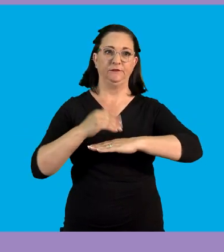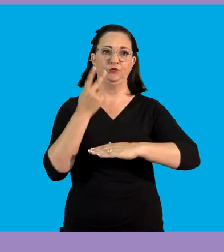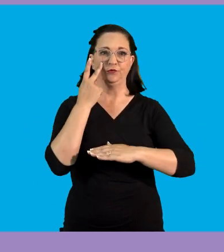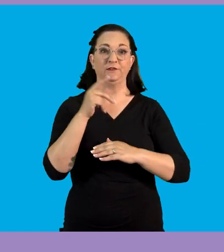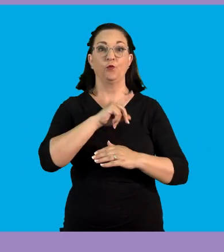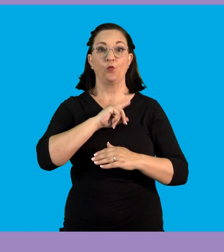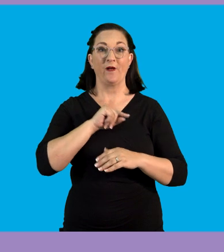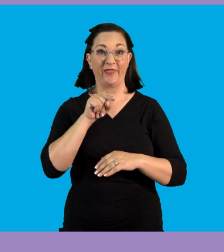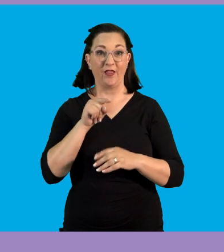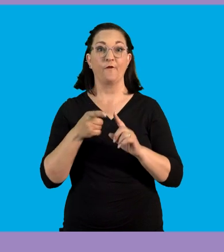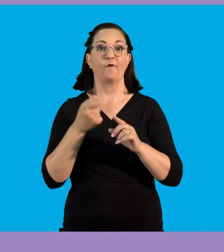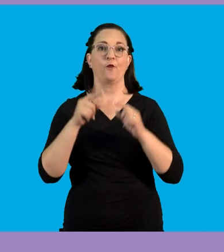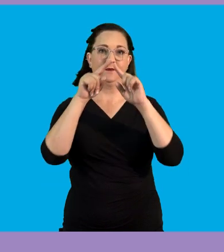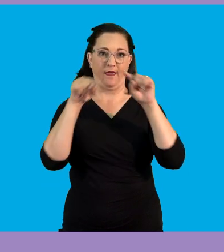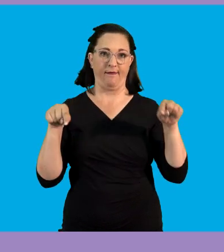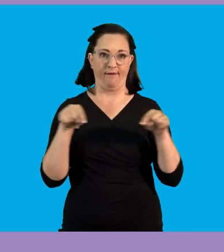isosceles triangle.